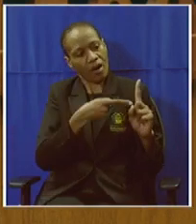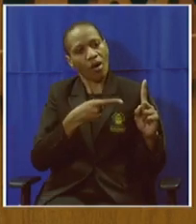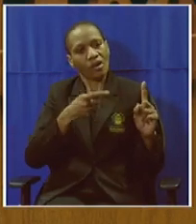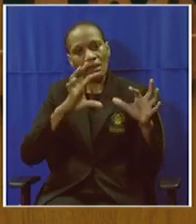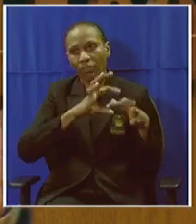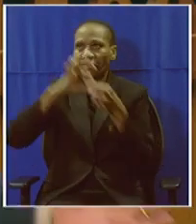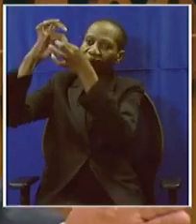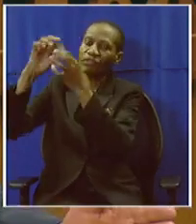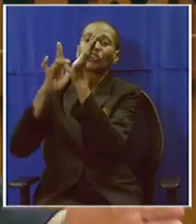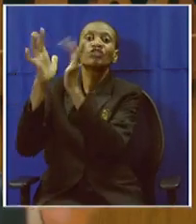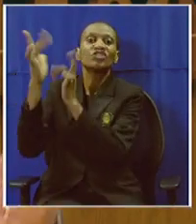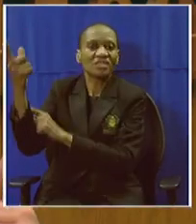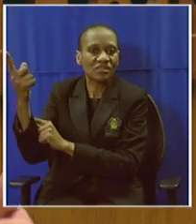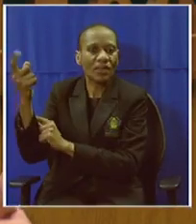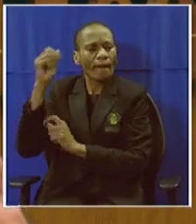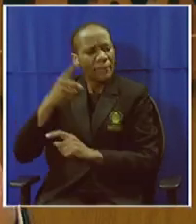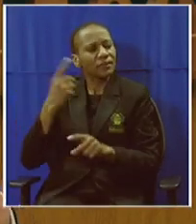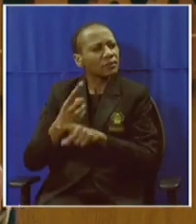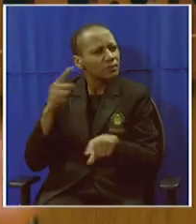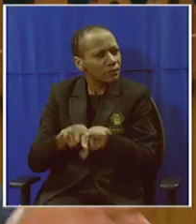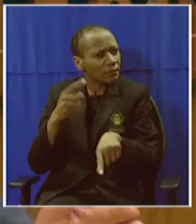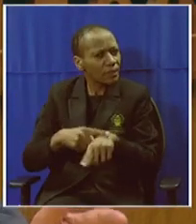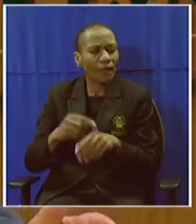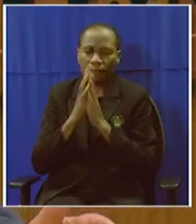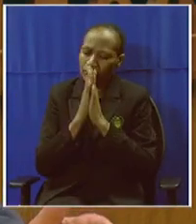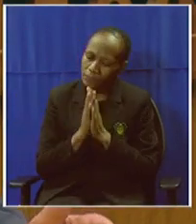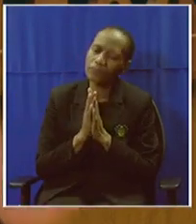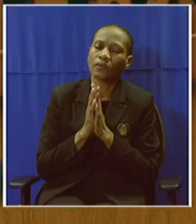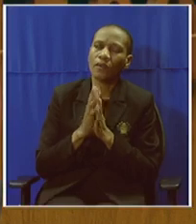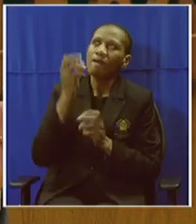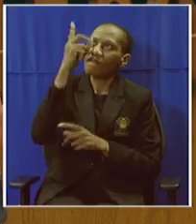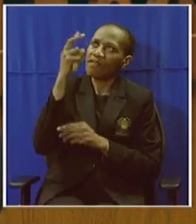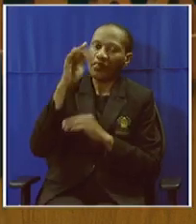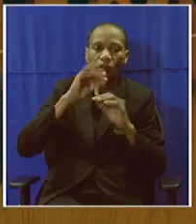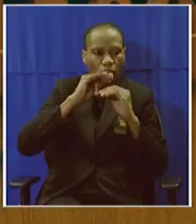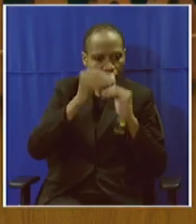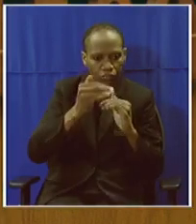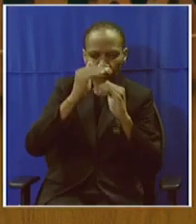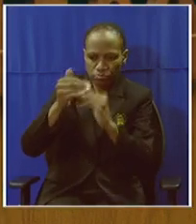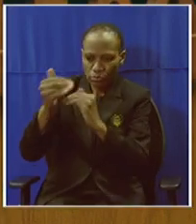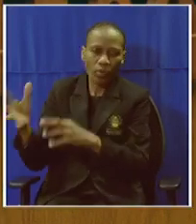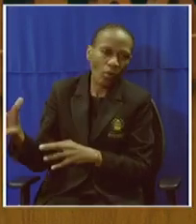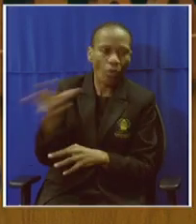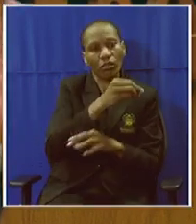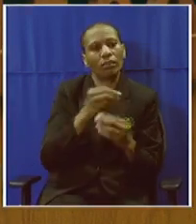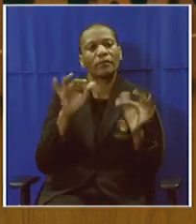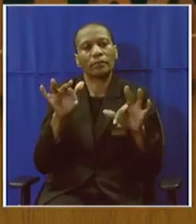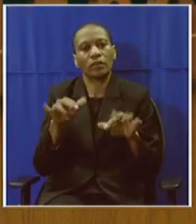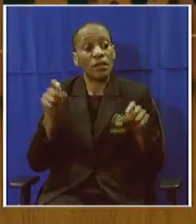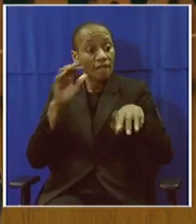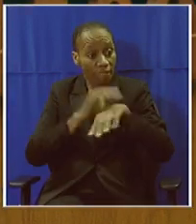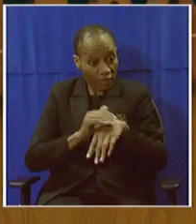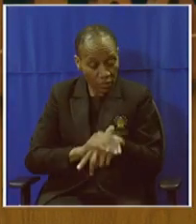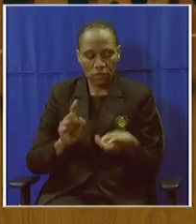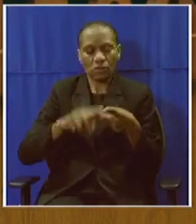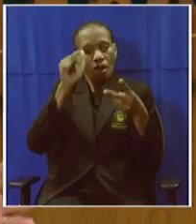Christ. And to conclude, we in the ACDP, we pray our Heavenly Father will surround the Shlongwa family and friends and the